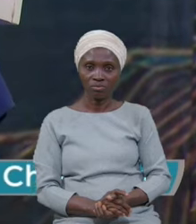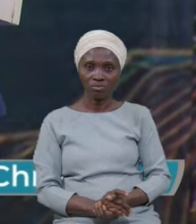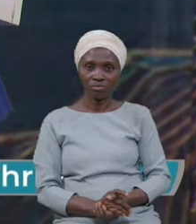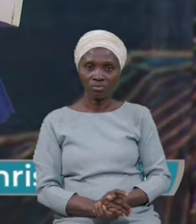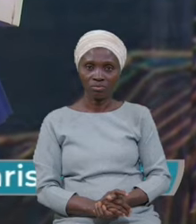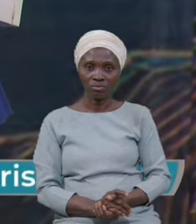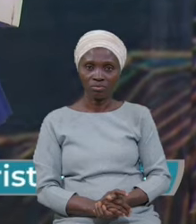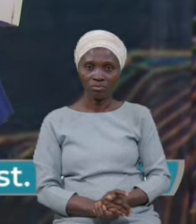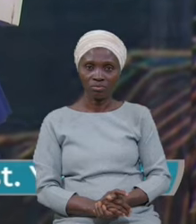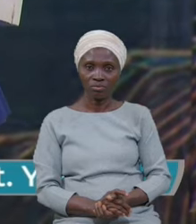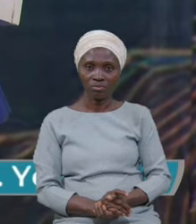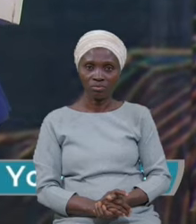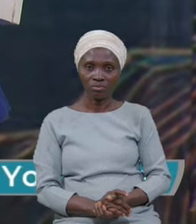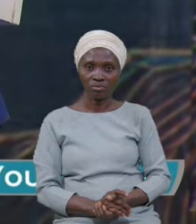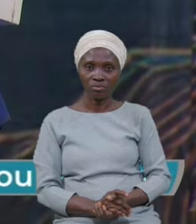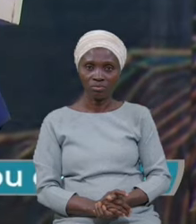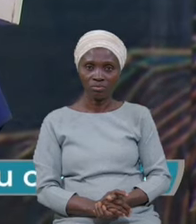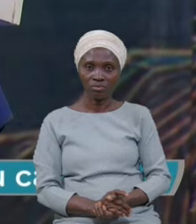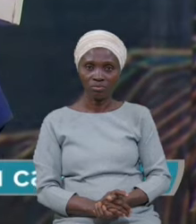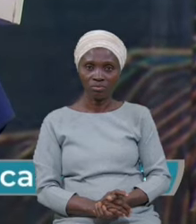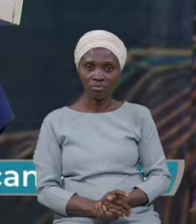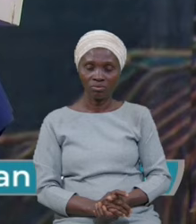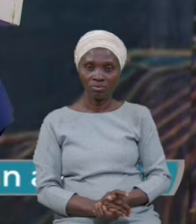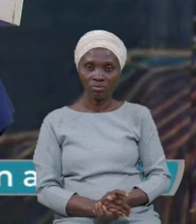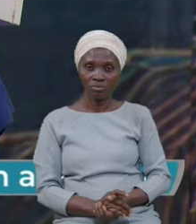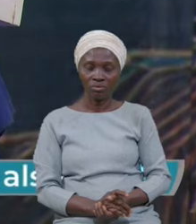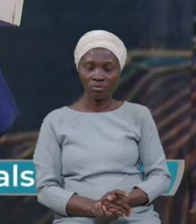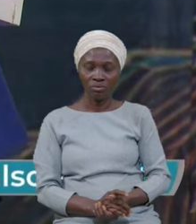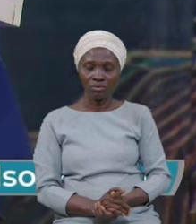see. At the middle?